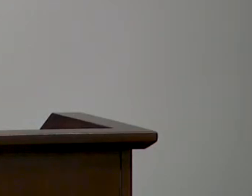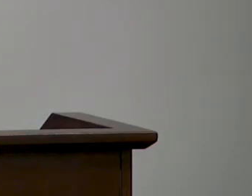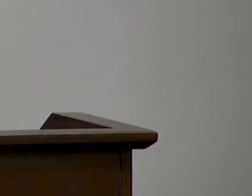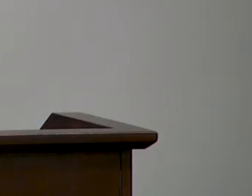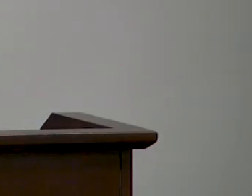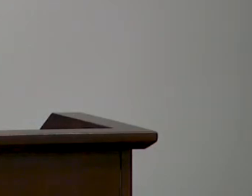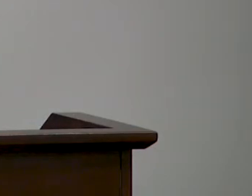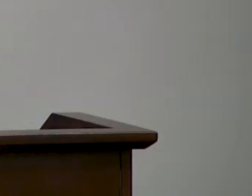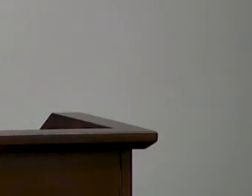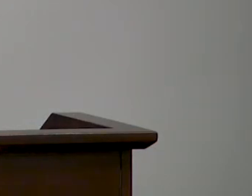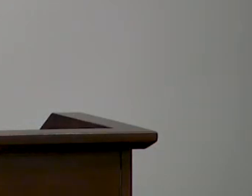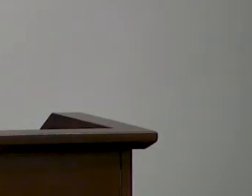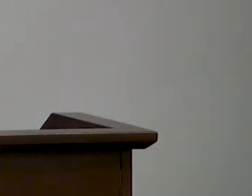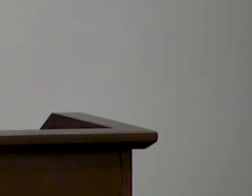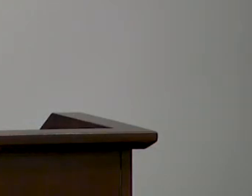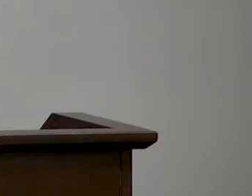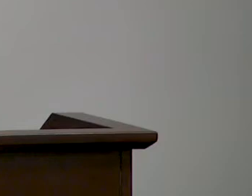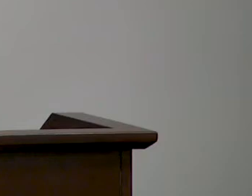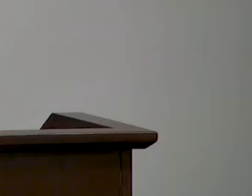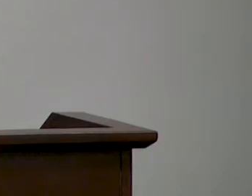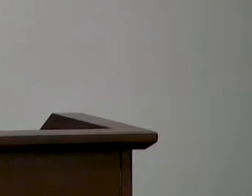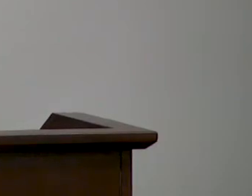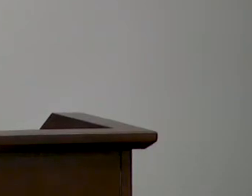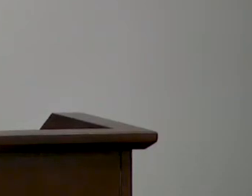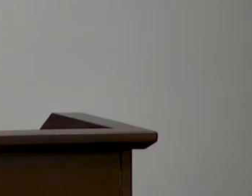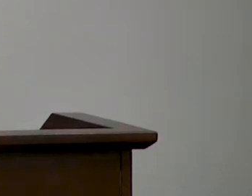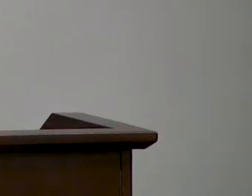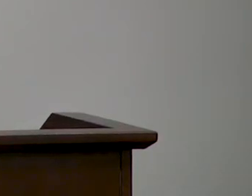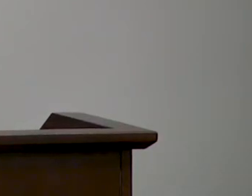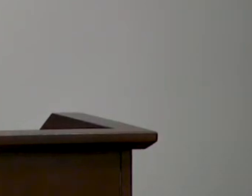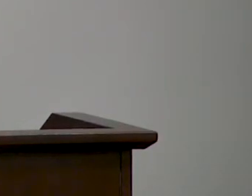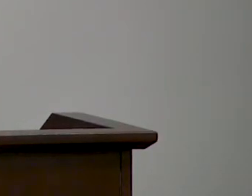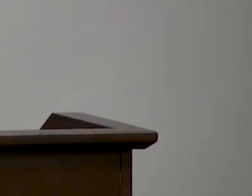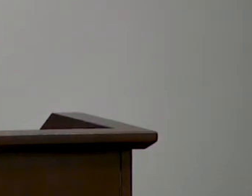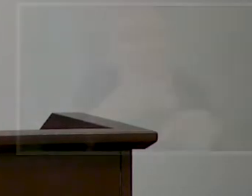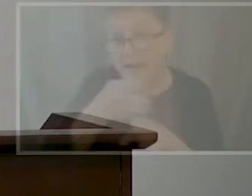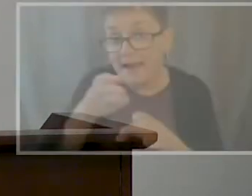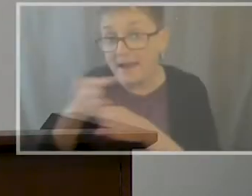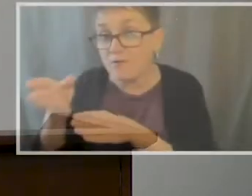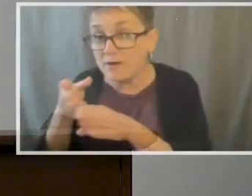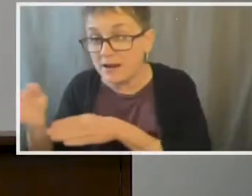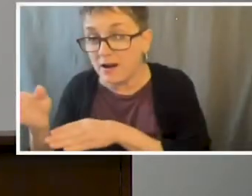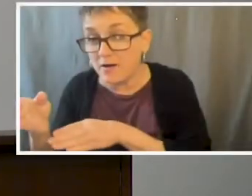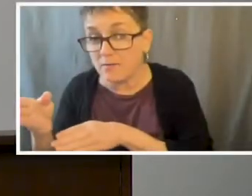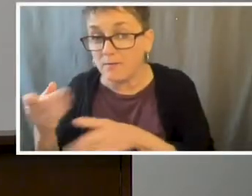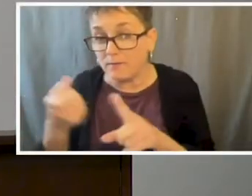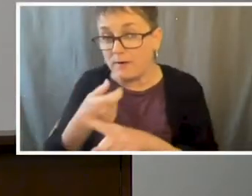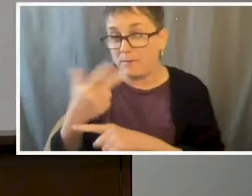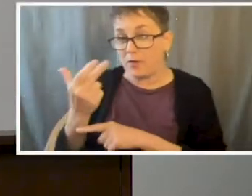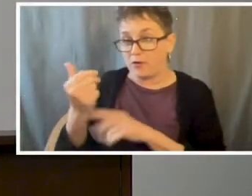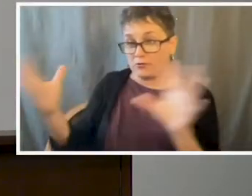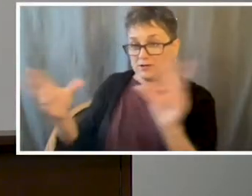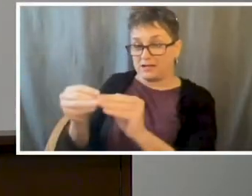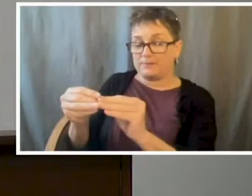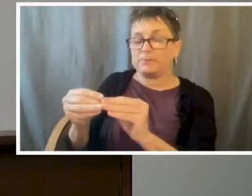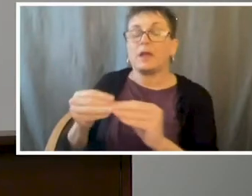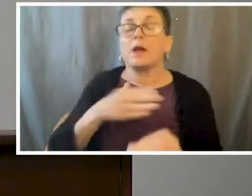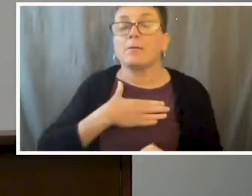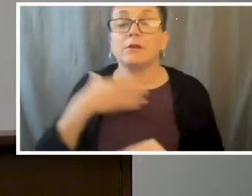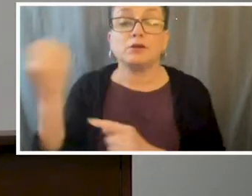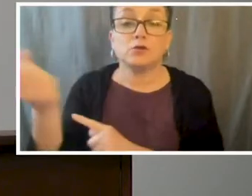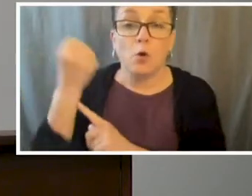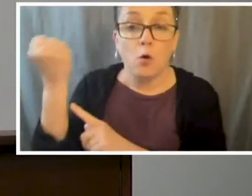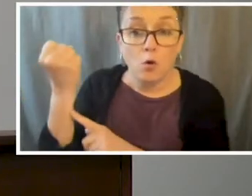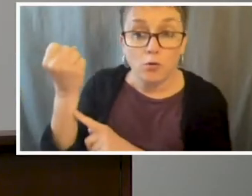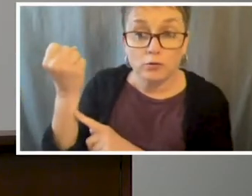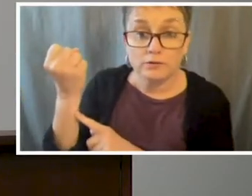We ask that if you have questions about a specific area, you hold that question or enter it into the chat, identifying the presentation